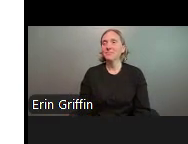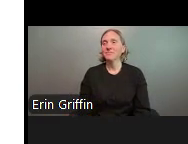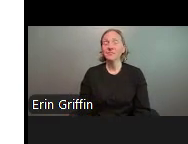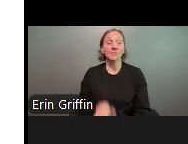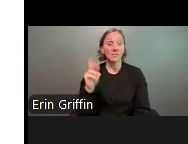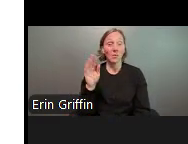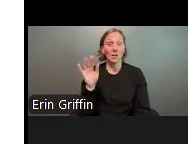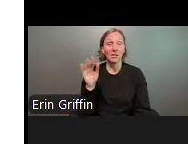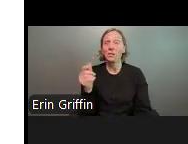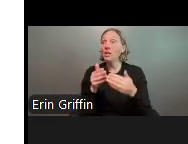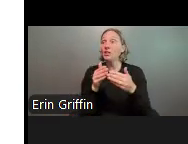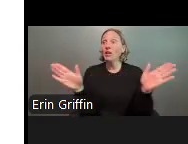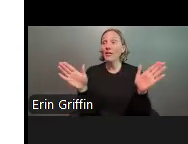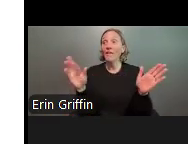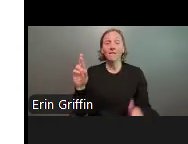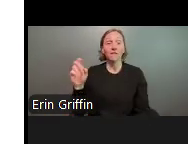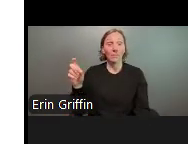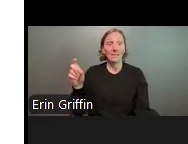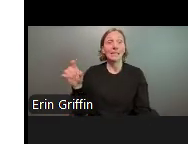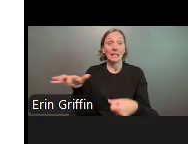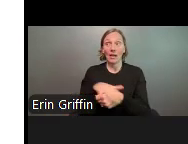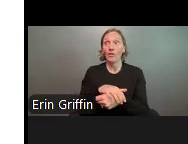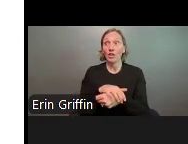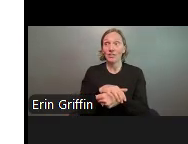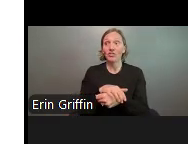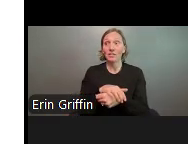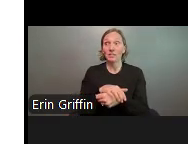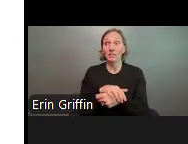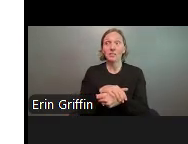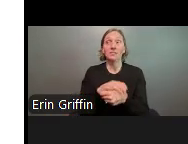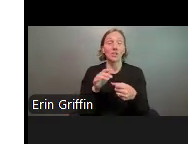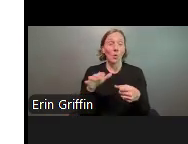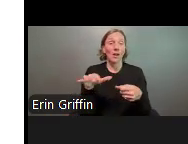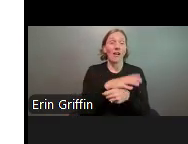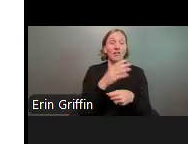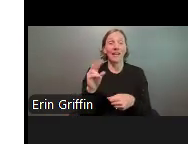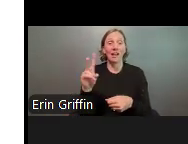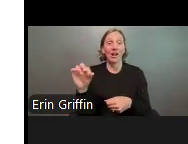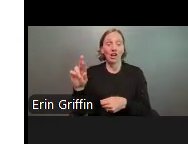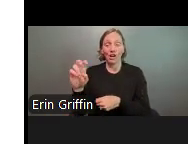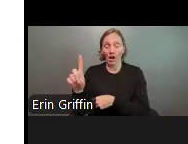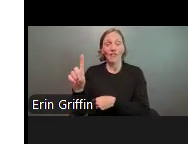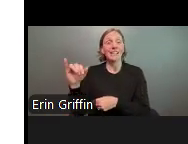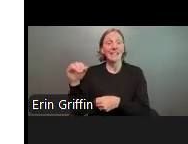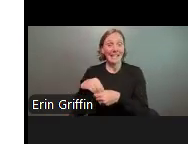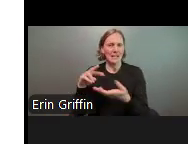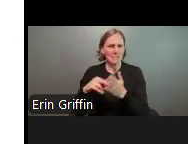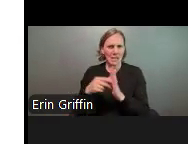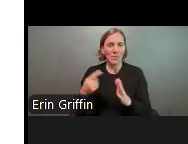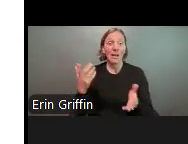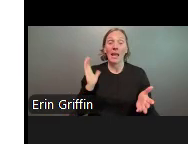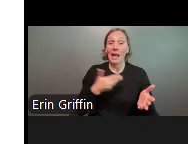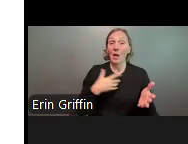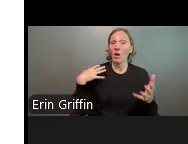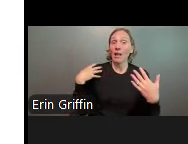Okay, general pharmacy coverage this is covered and carved in. That means that our health plans cover